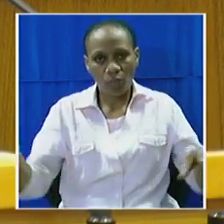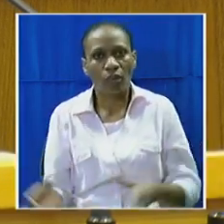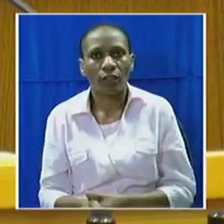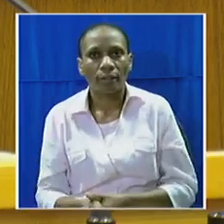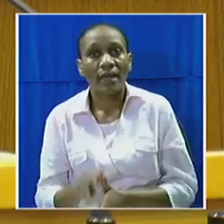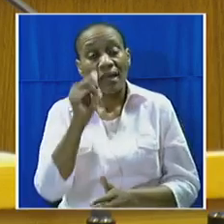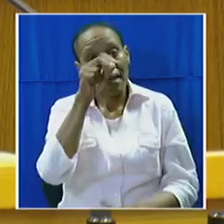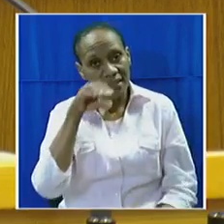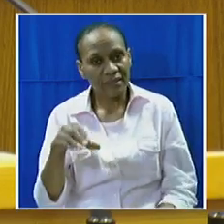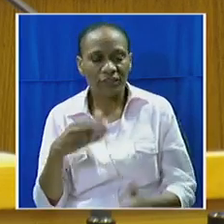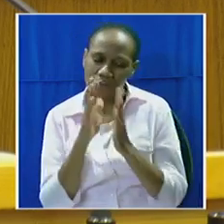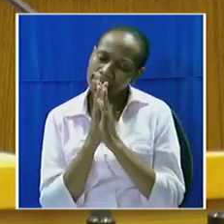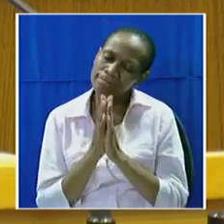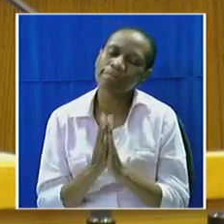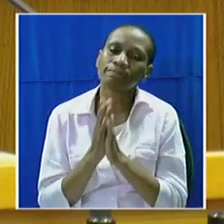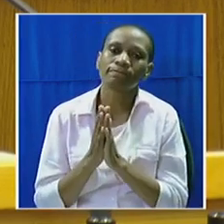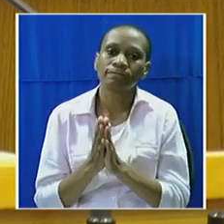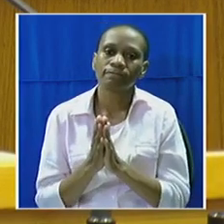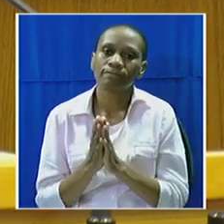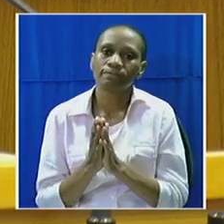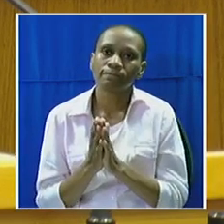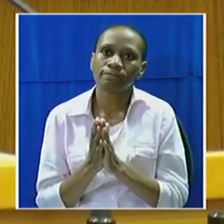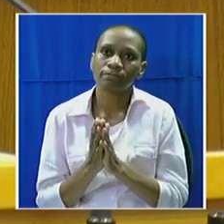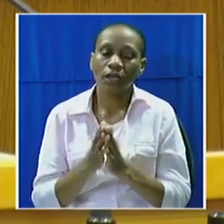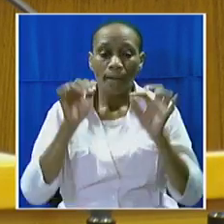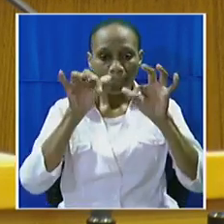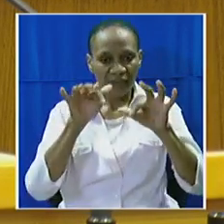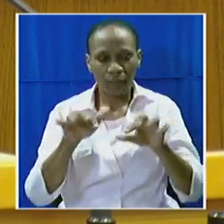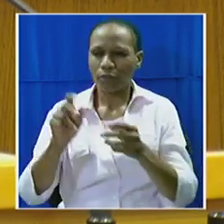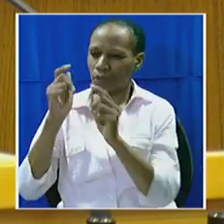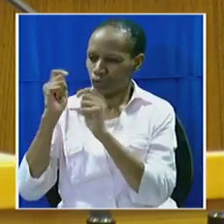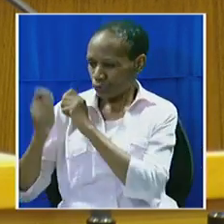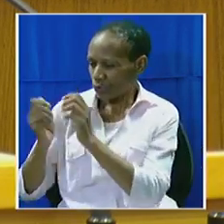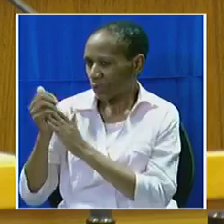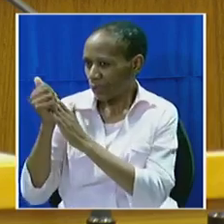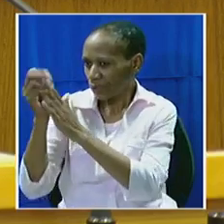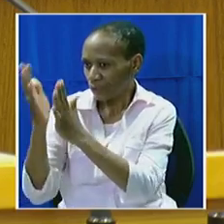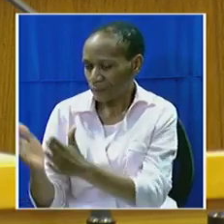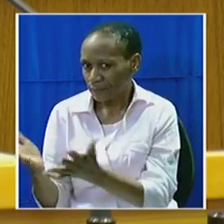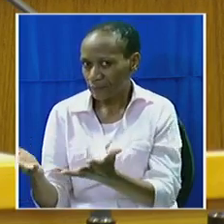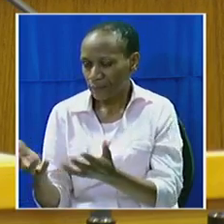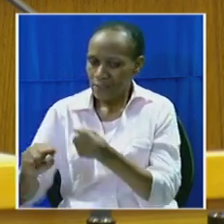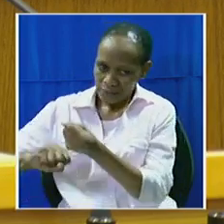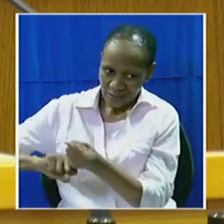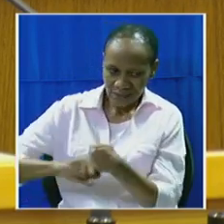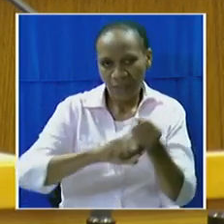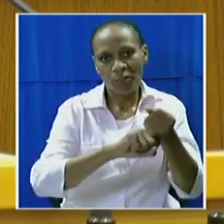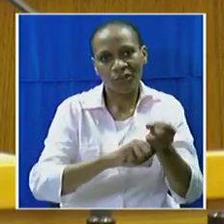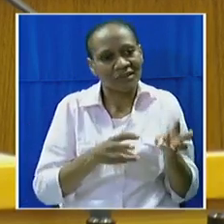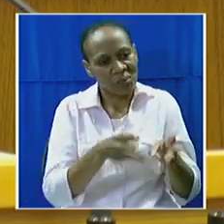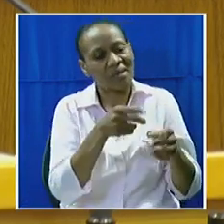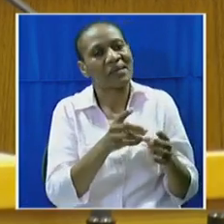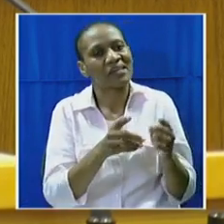The ANC therefore appeals to society and traditional leaders to support the district development